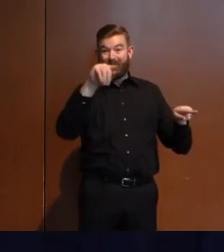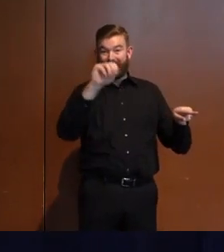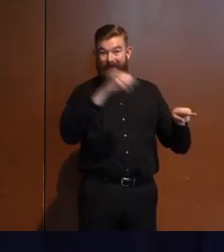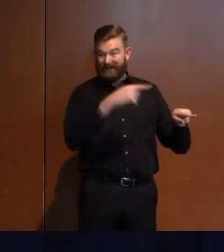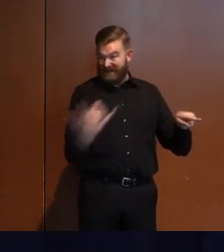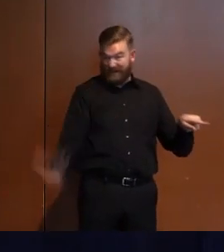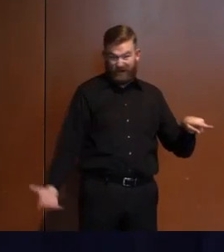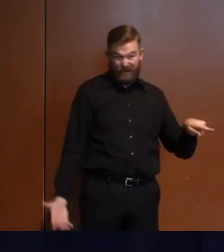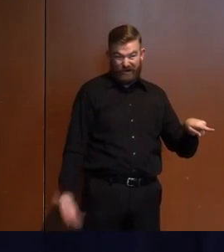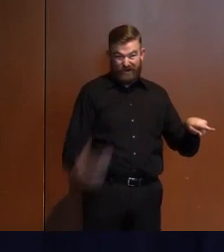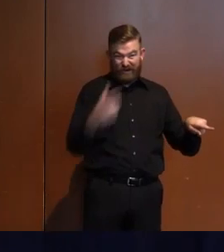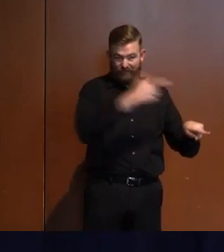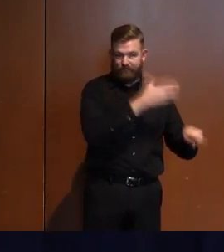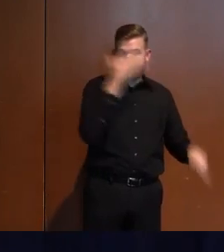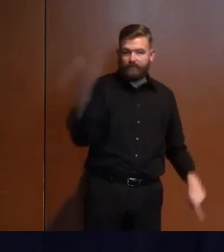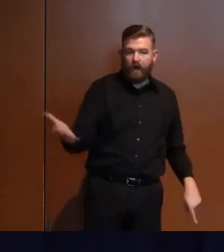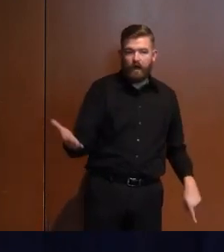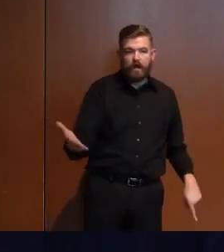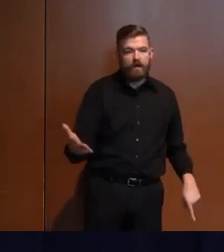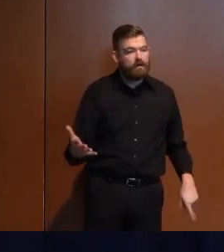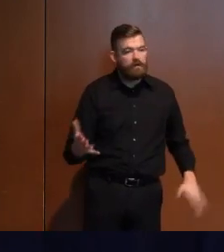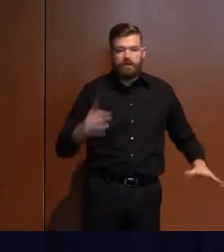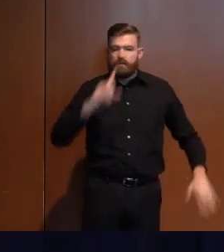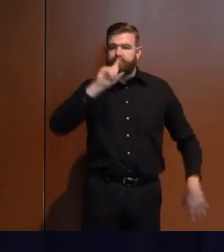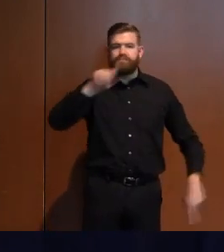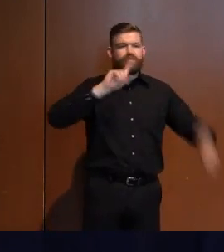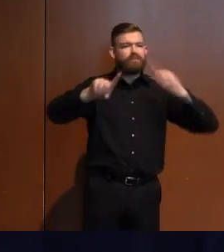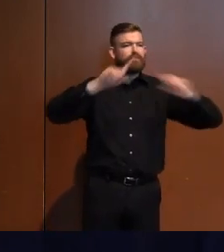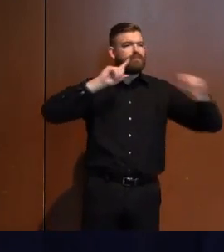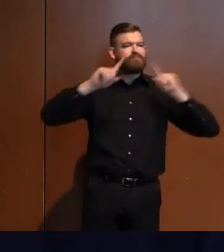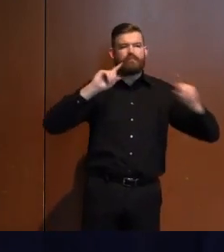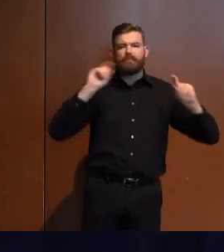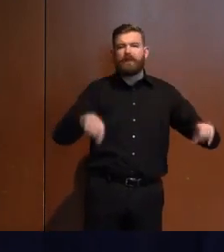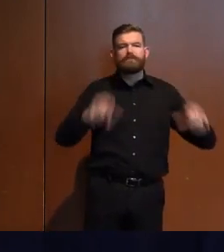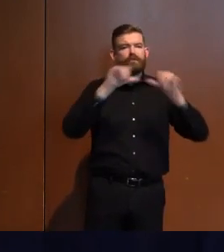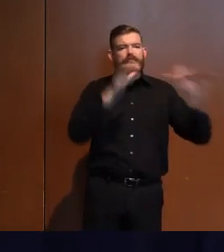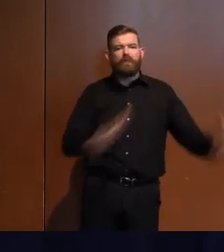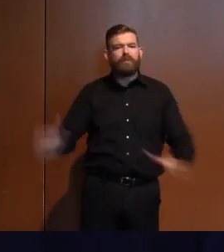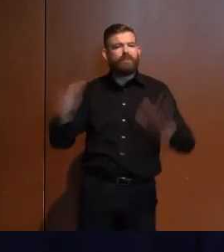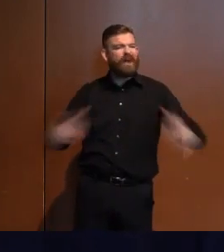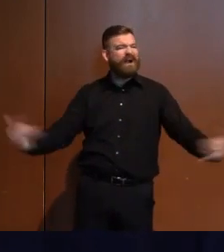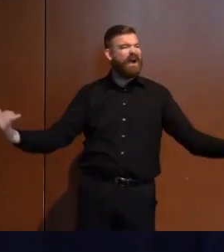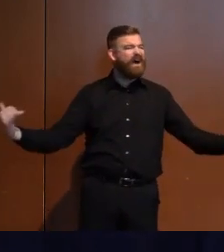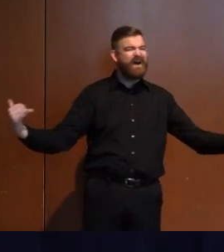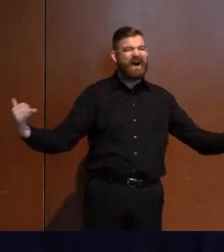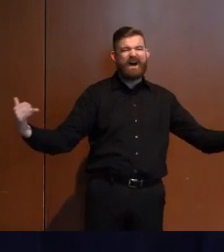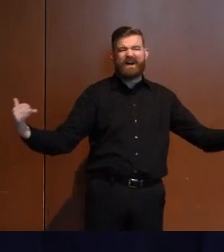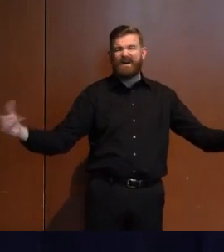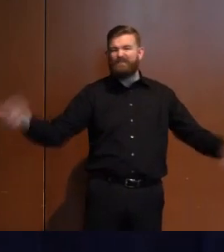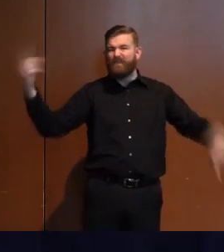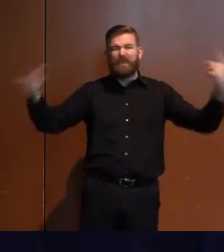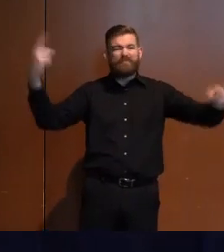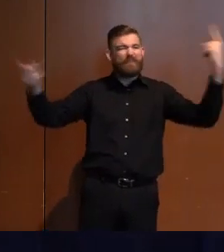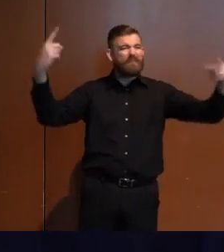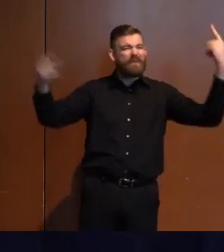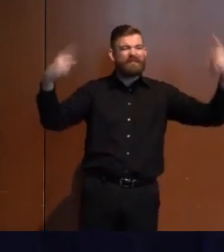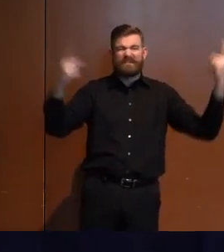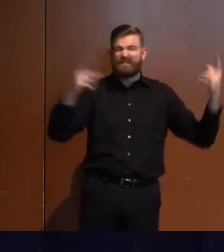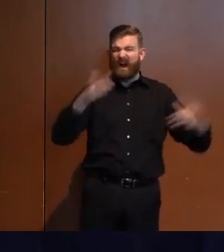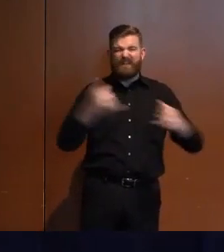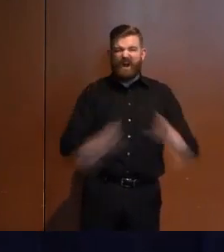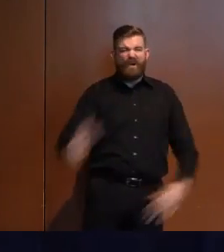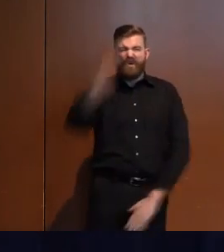an engineering plan by noon, and he didn't have it till 2 p.m. So if you could work on your deadlines, Pete, that would be appreciated.